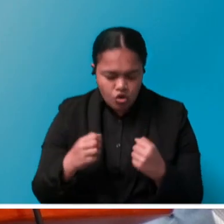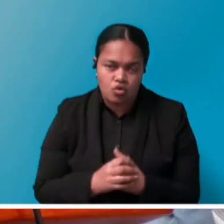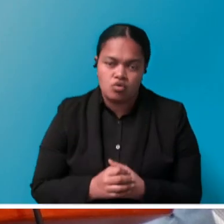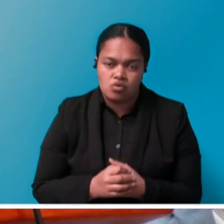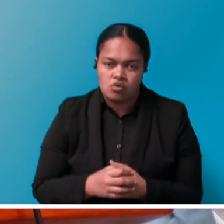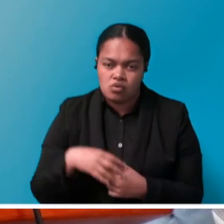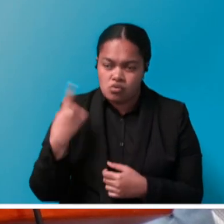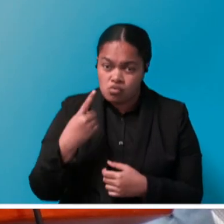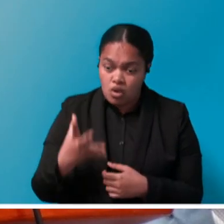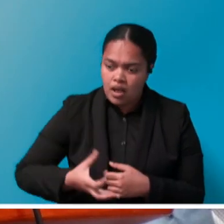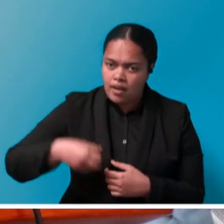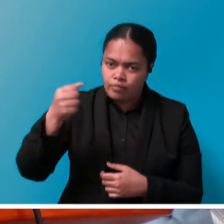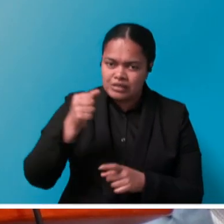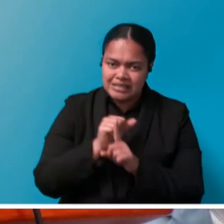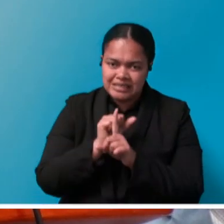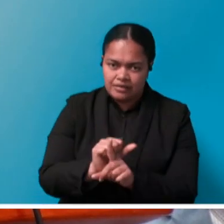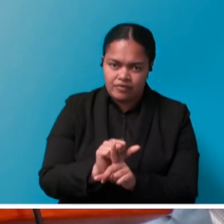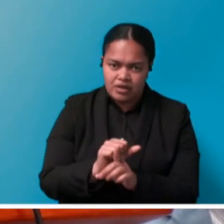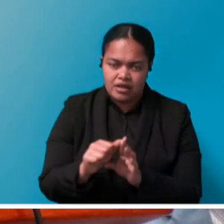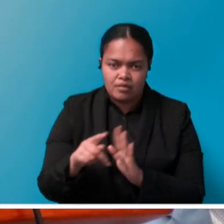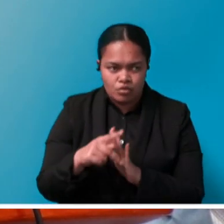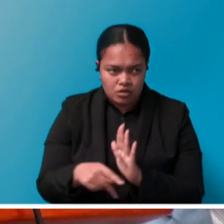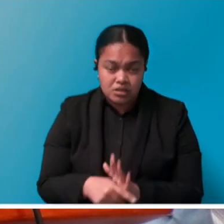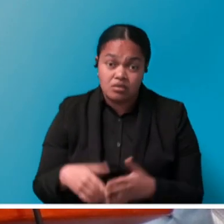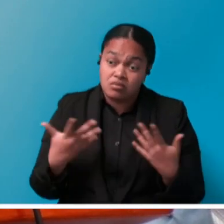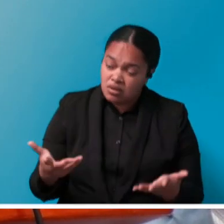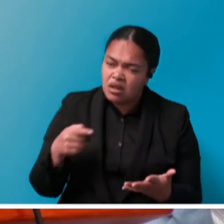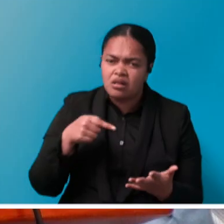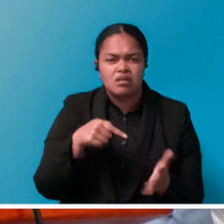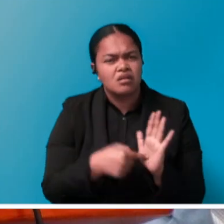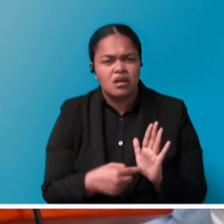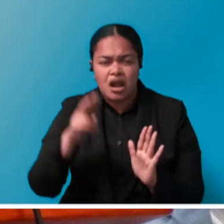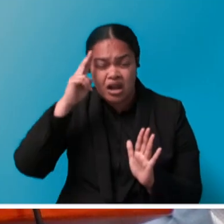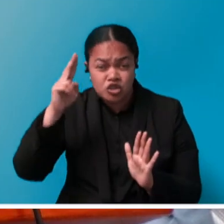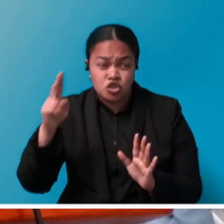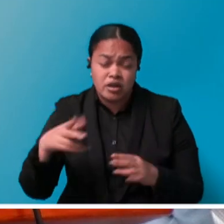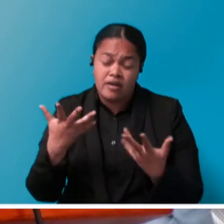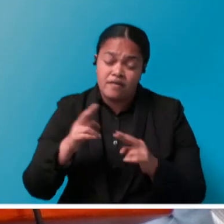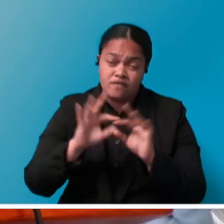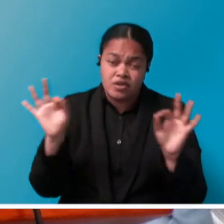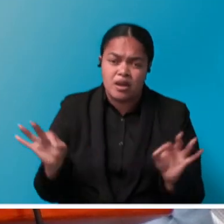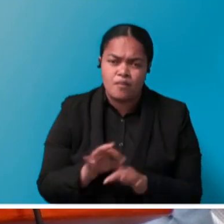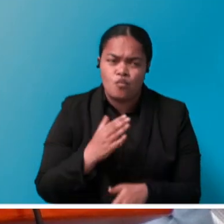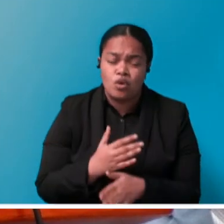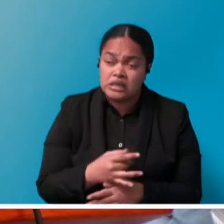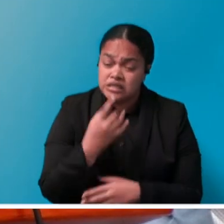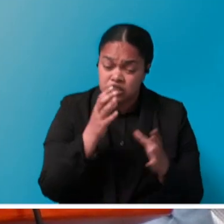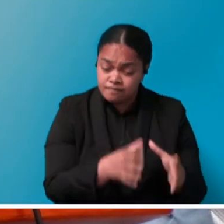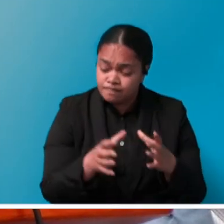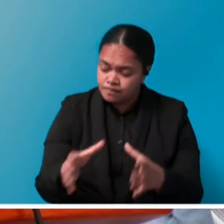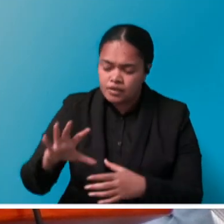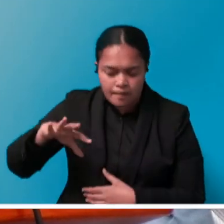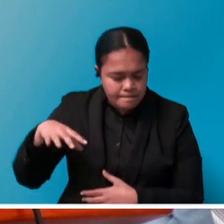to uphold safeguarding responsibilities. While this is a national framework, Mr. Speaker, each institution